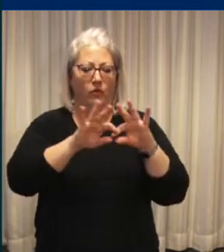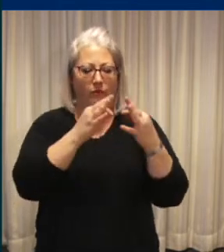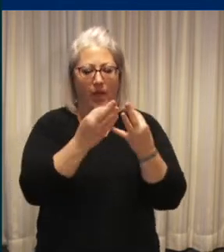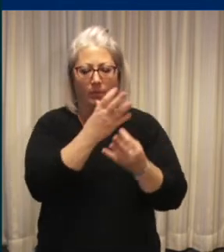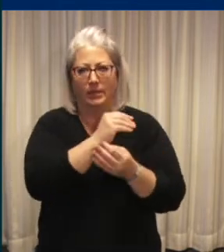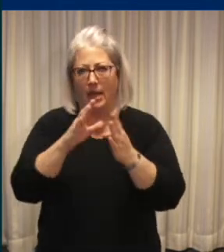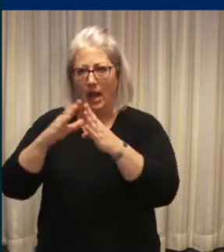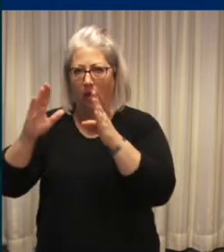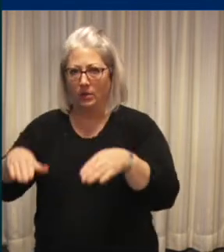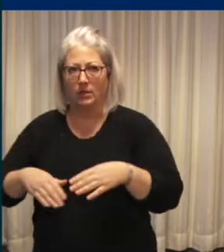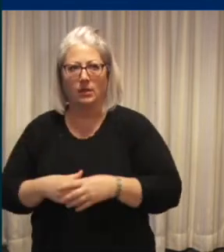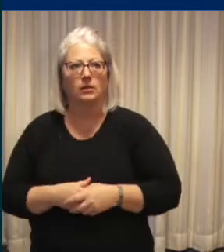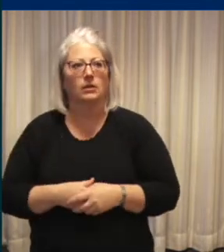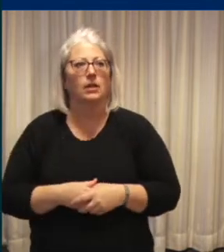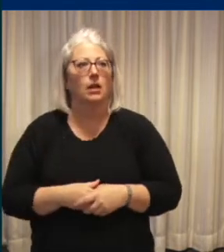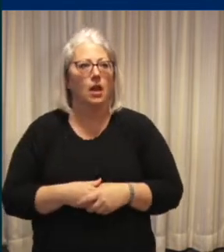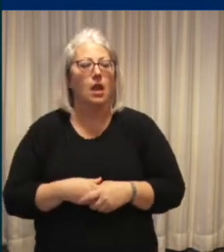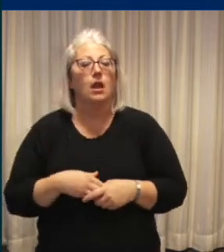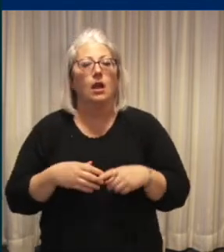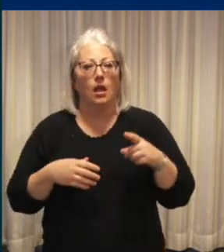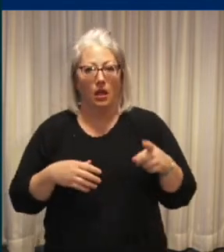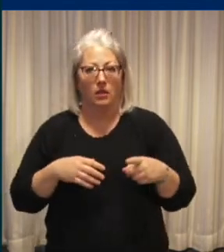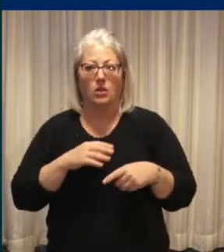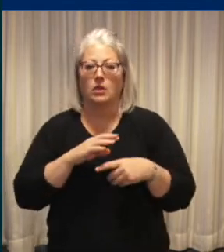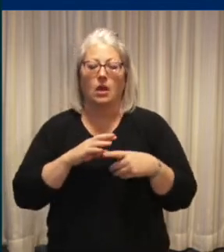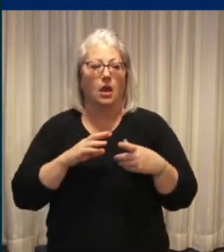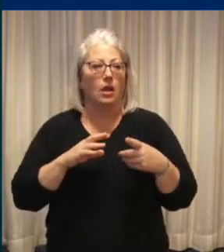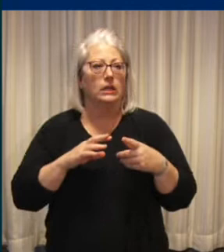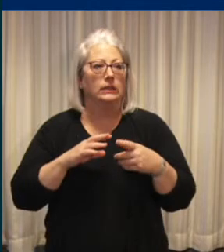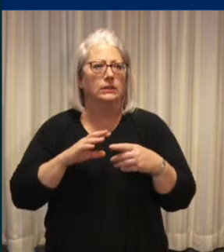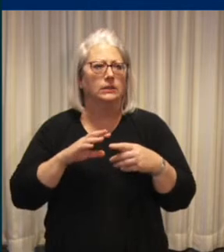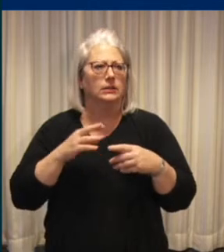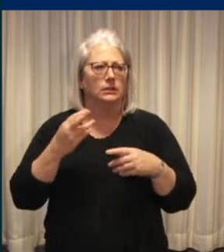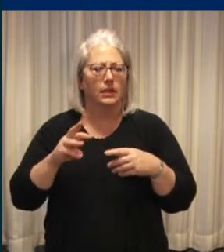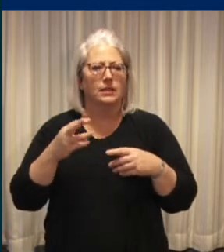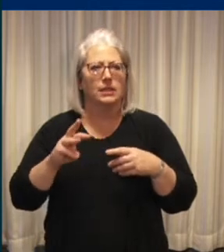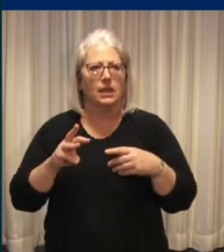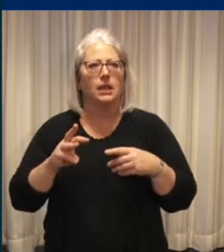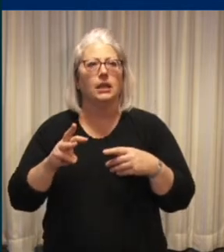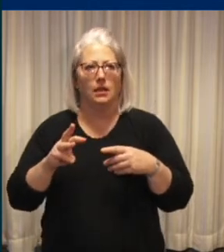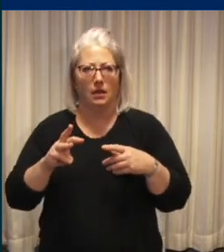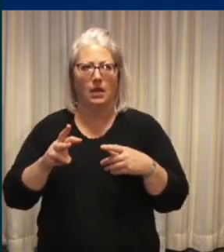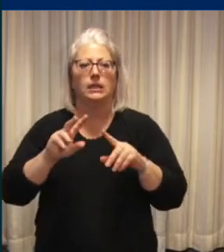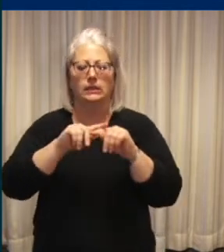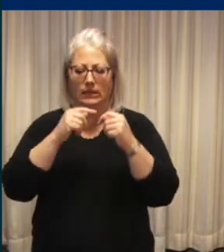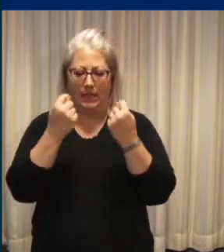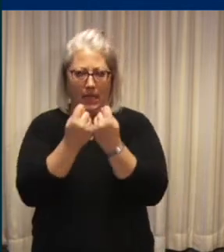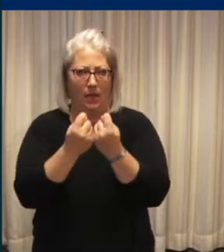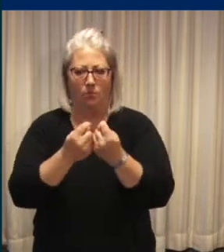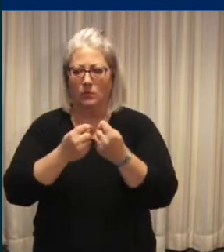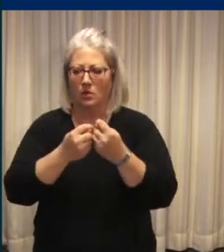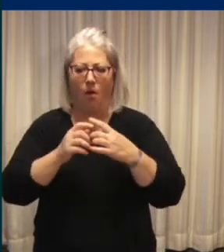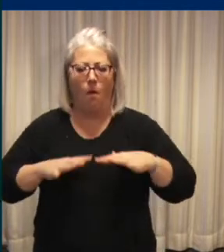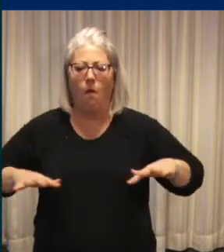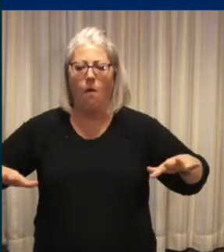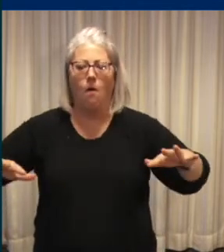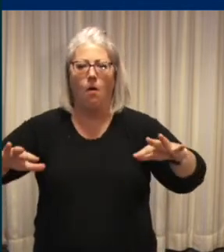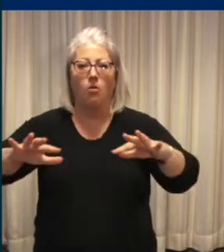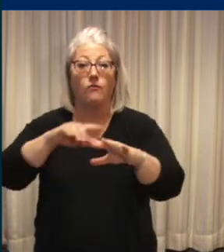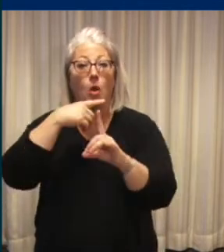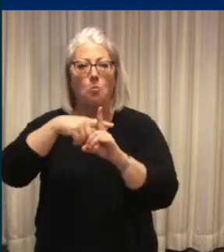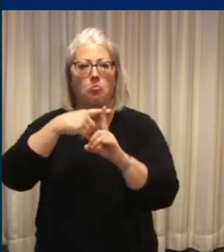16 teams on the ground, which are also, that's in addition to everything that the schools are doing, which is incredible, and 160